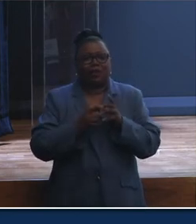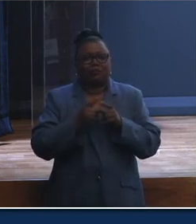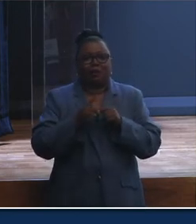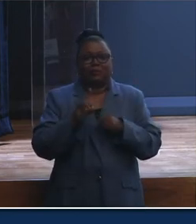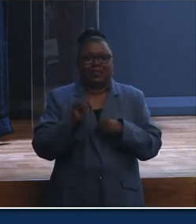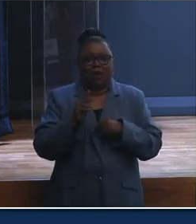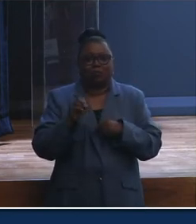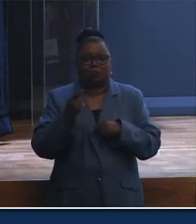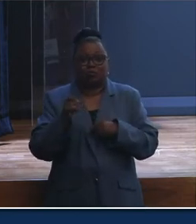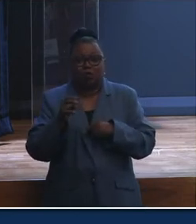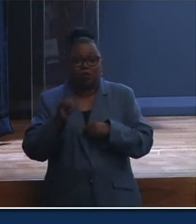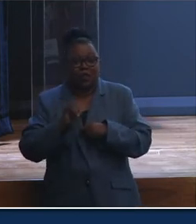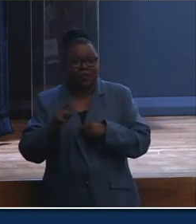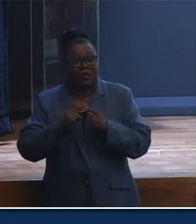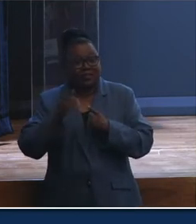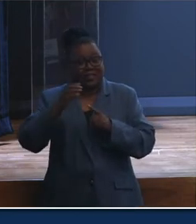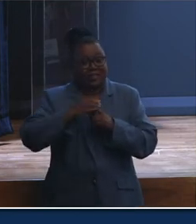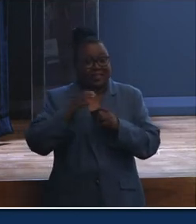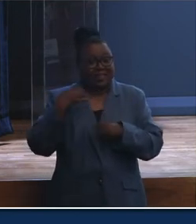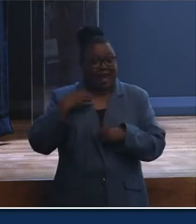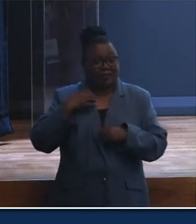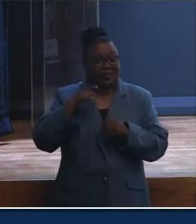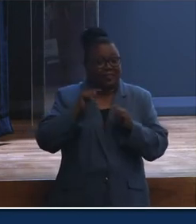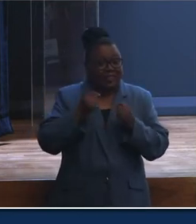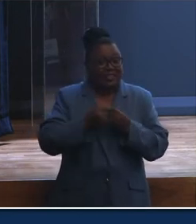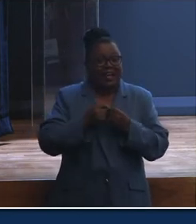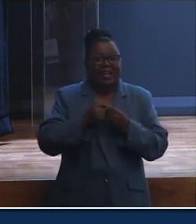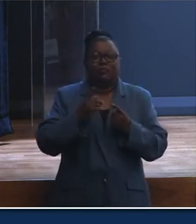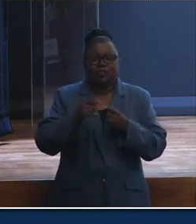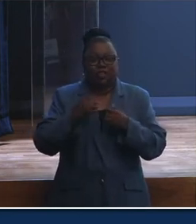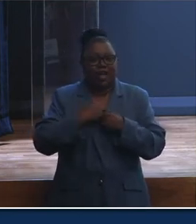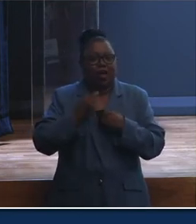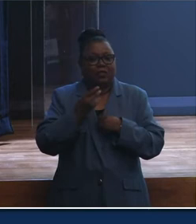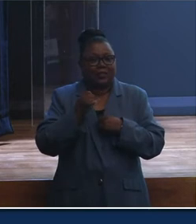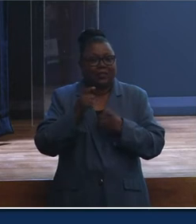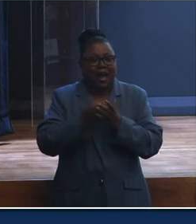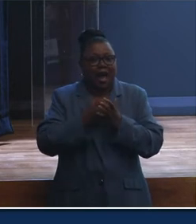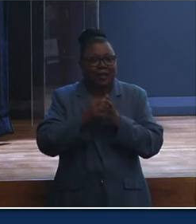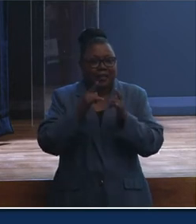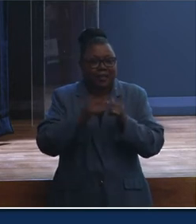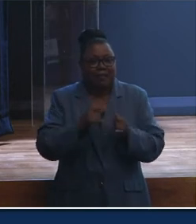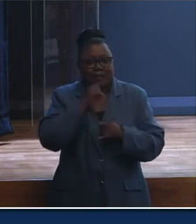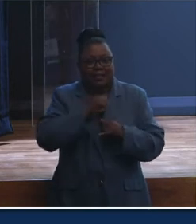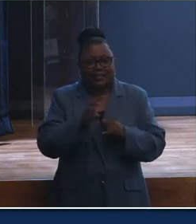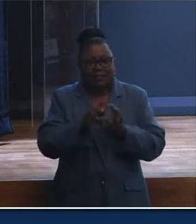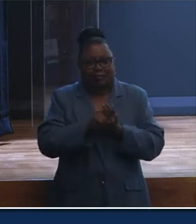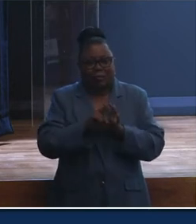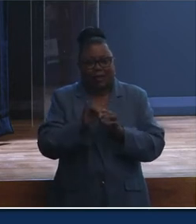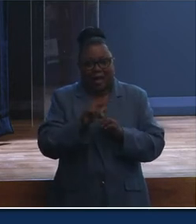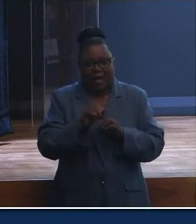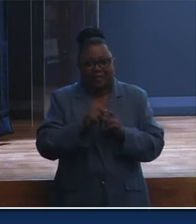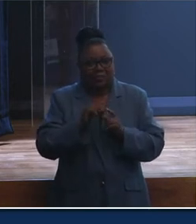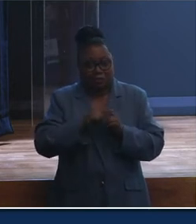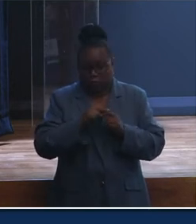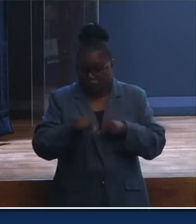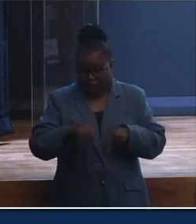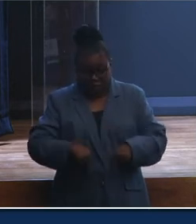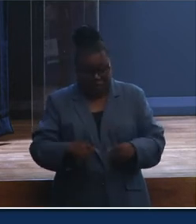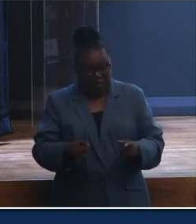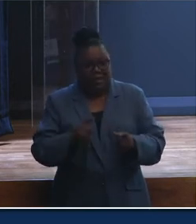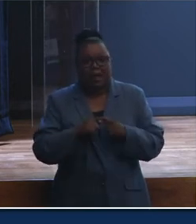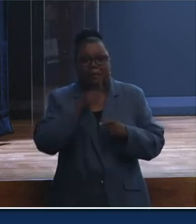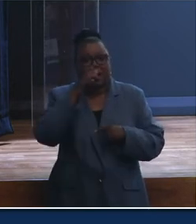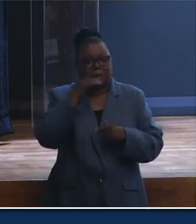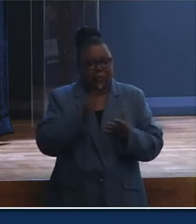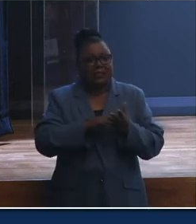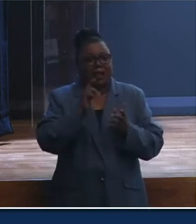Downers Grove, Illinois. She was the captain of the team. She held a hockey camp at the Seven Bridges Ice Arena, which isn't too far from here. And my